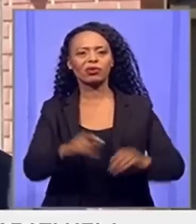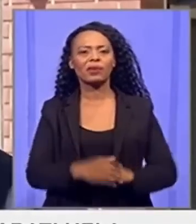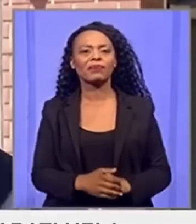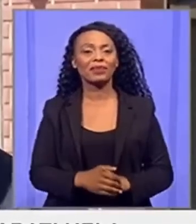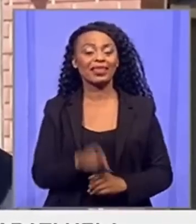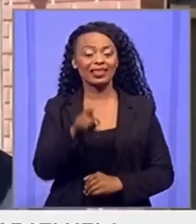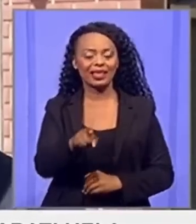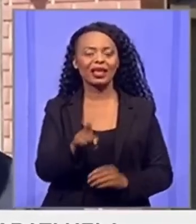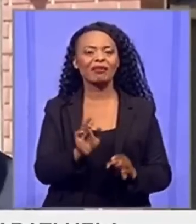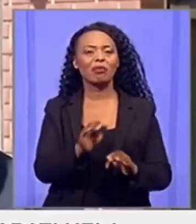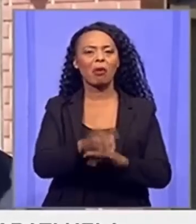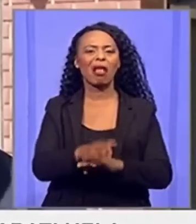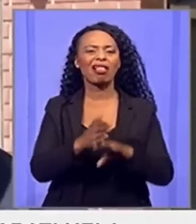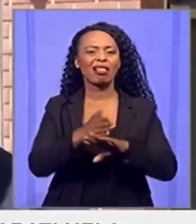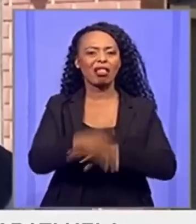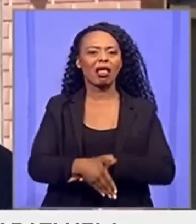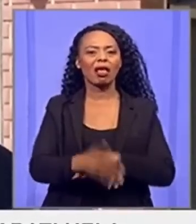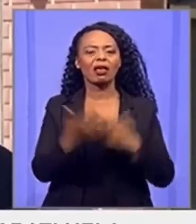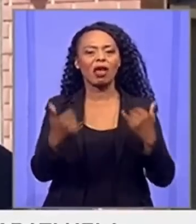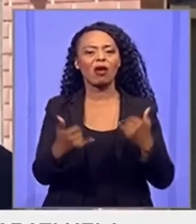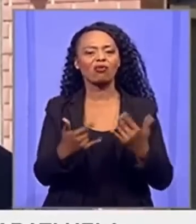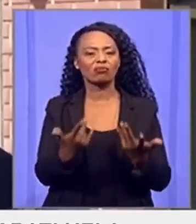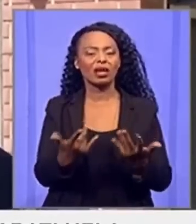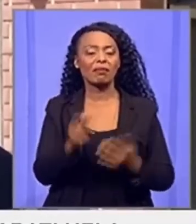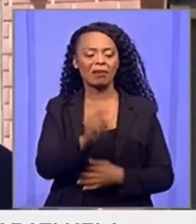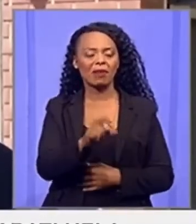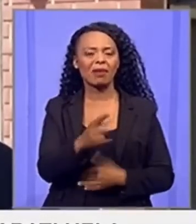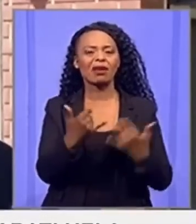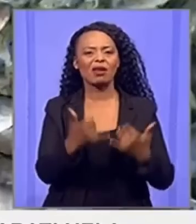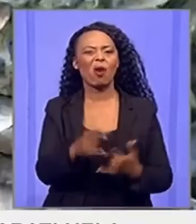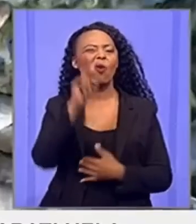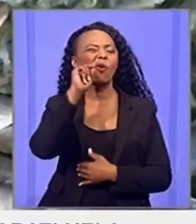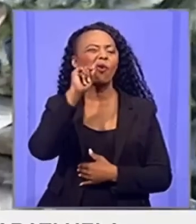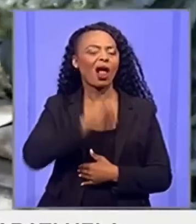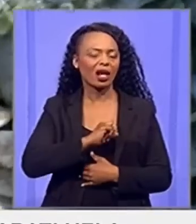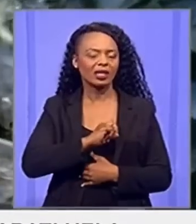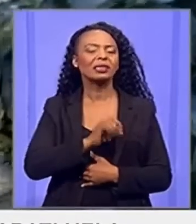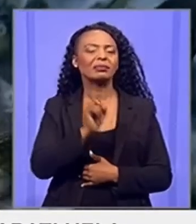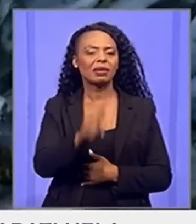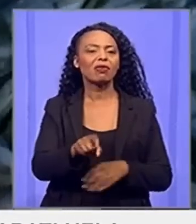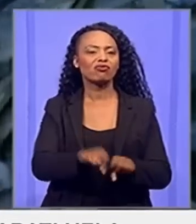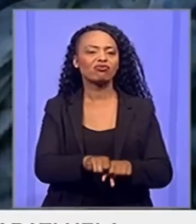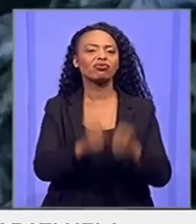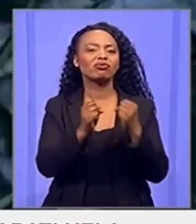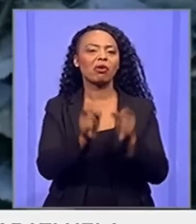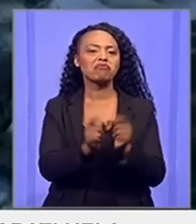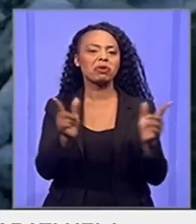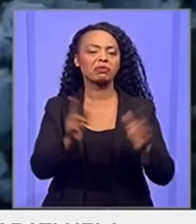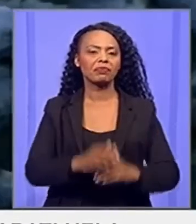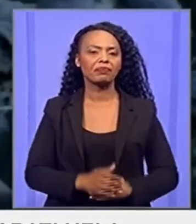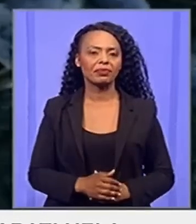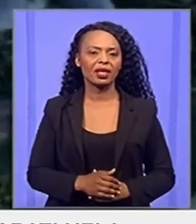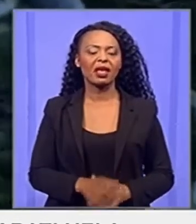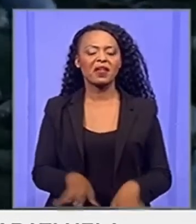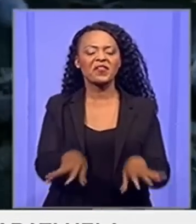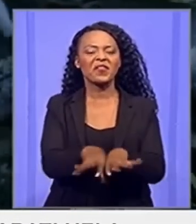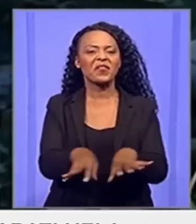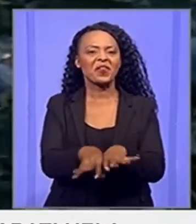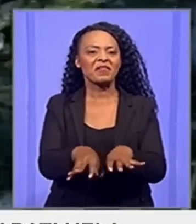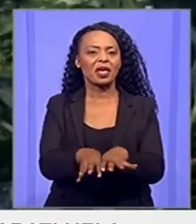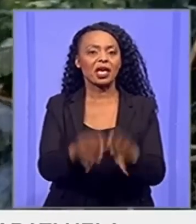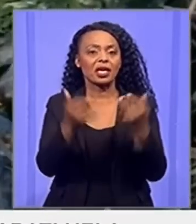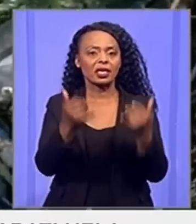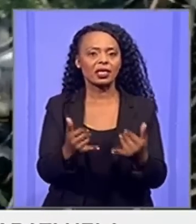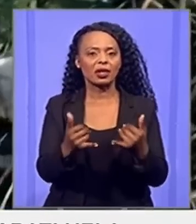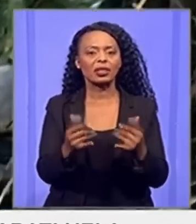asbestos the lifespan ya yone setse e fitile down ke ka mokgwa e thubegang ka teng. Lefapha la metsi le kgelelo leswe le